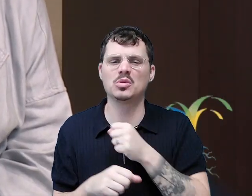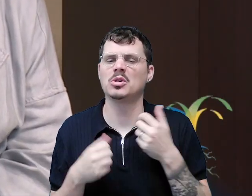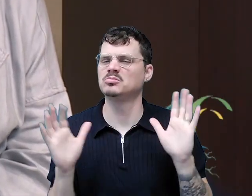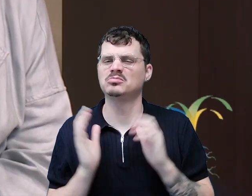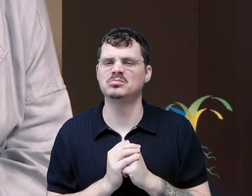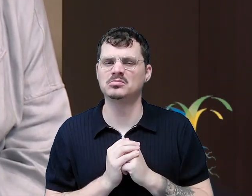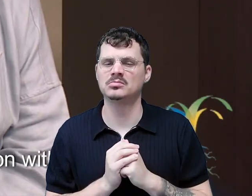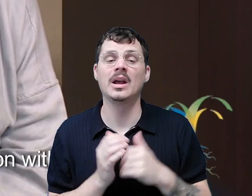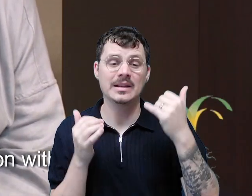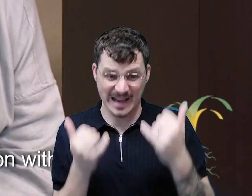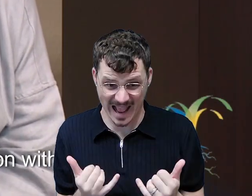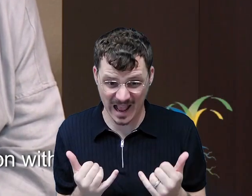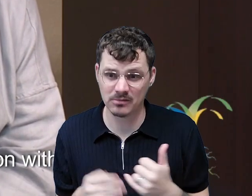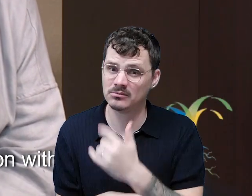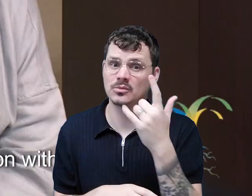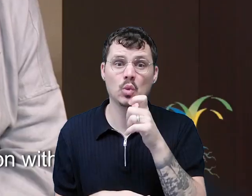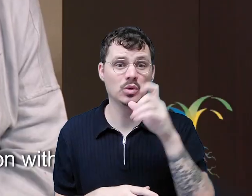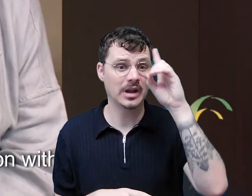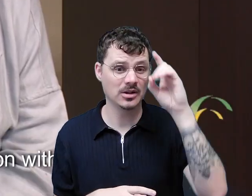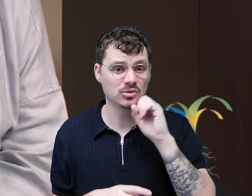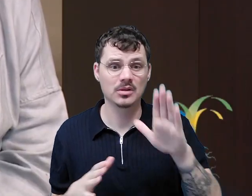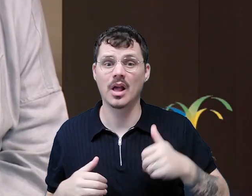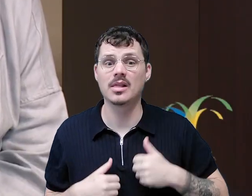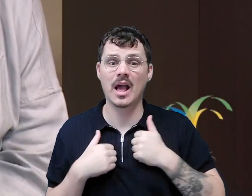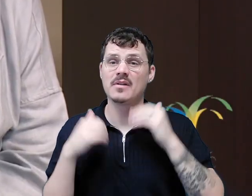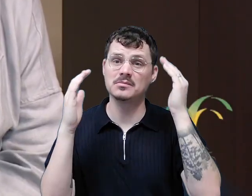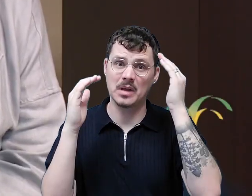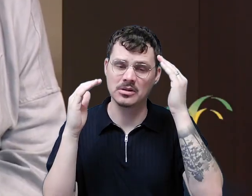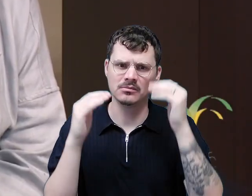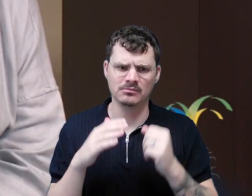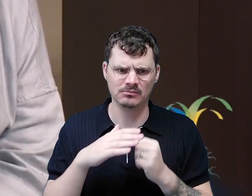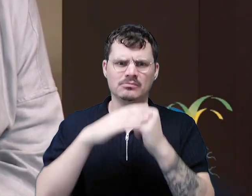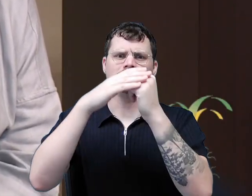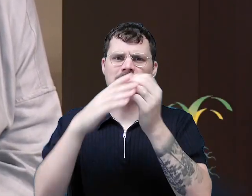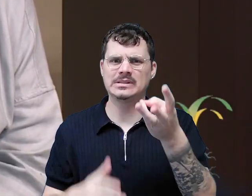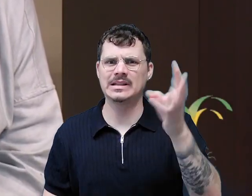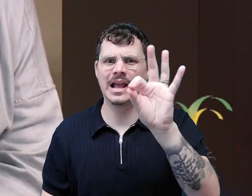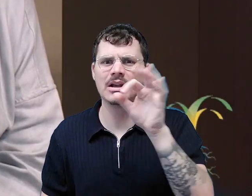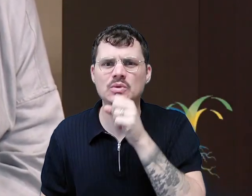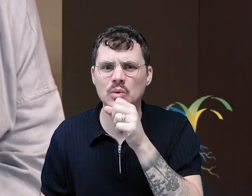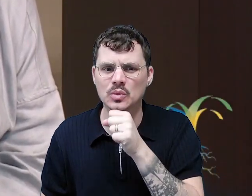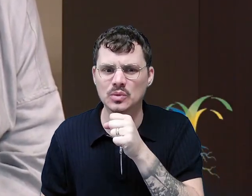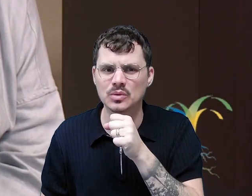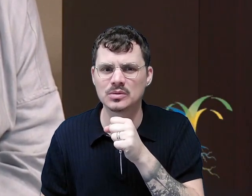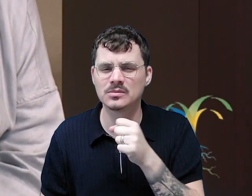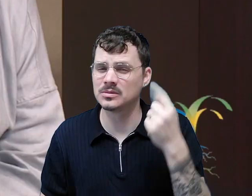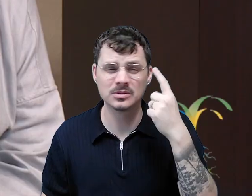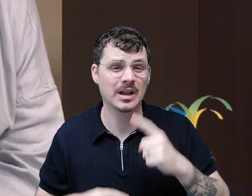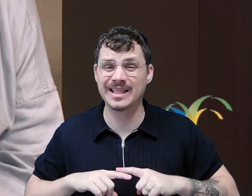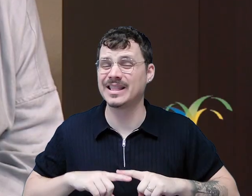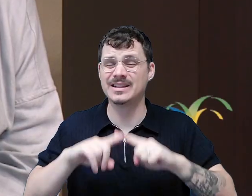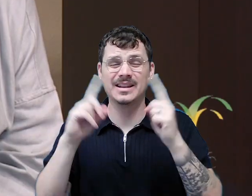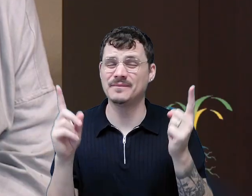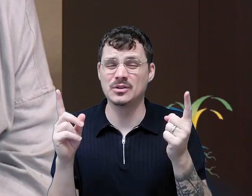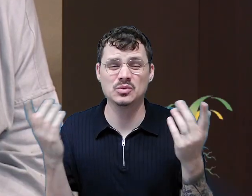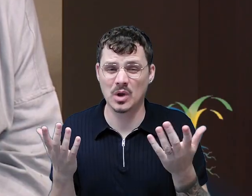years. Now the life expectancy of a person with Down syndrome is about 69 years. And